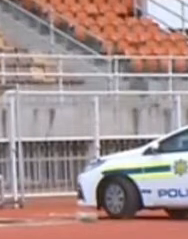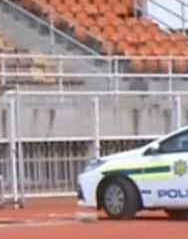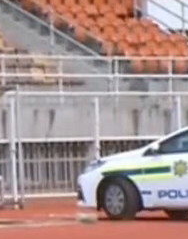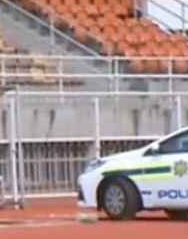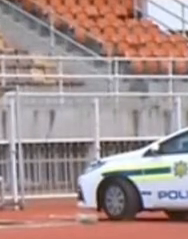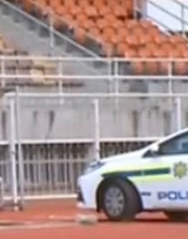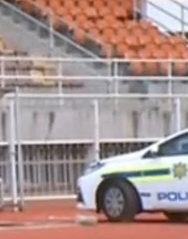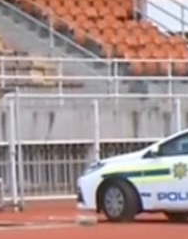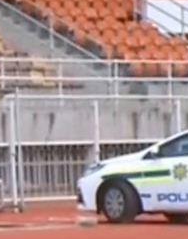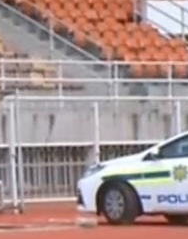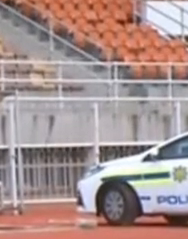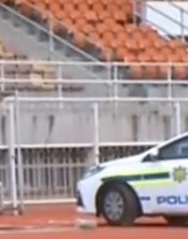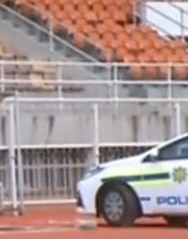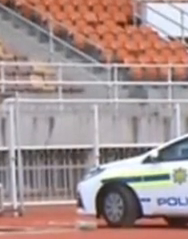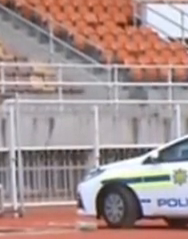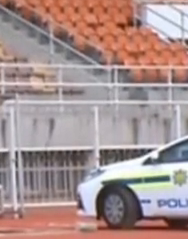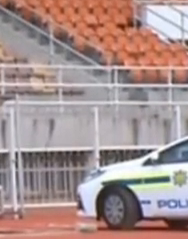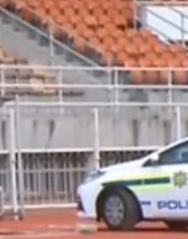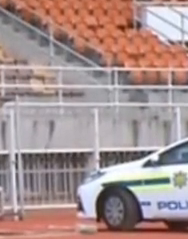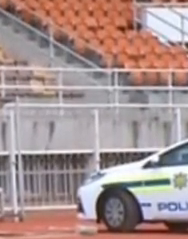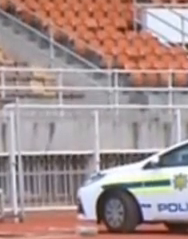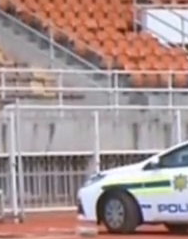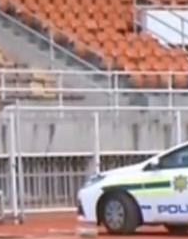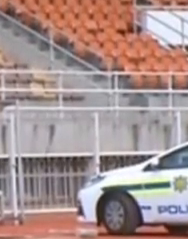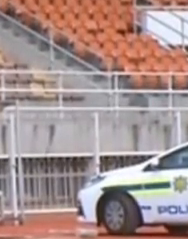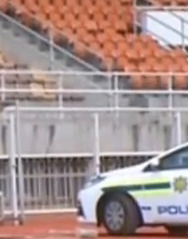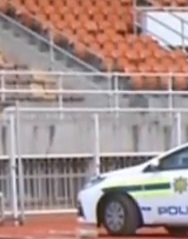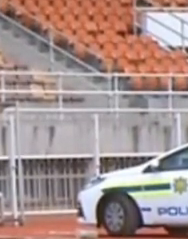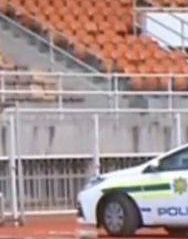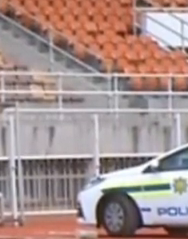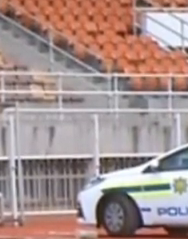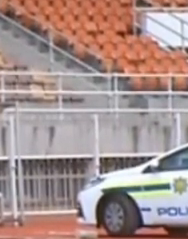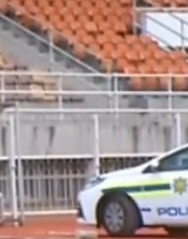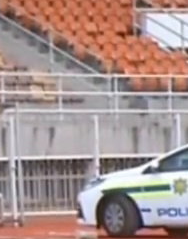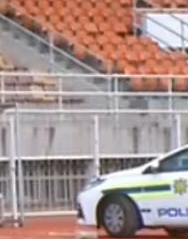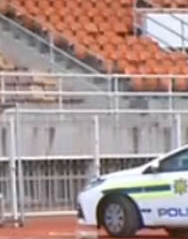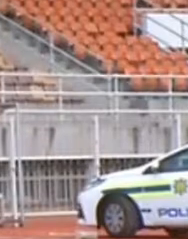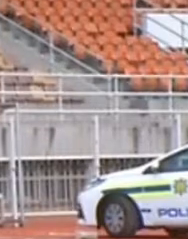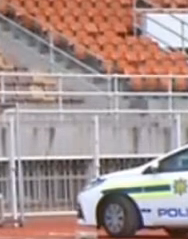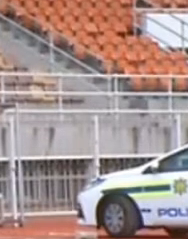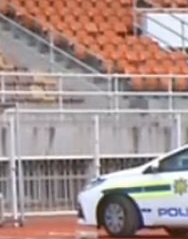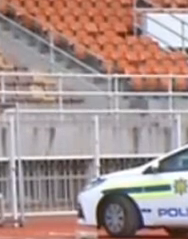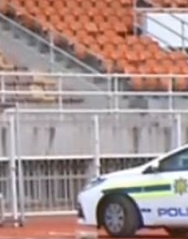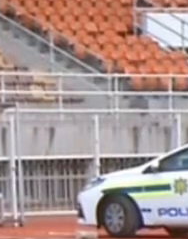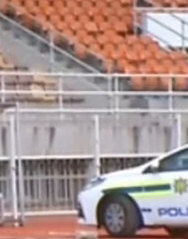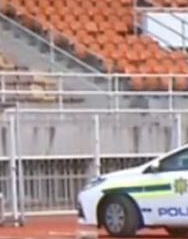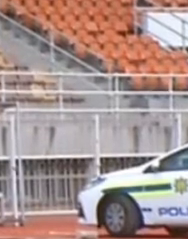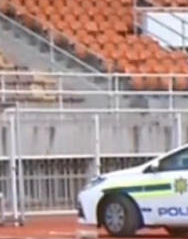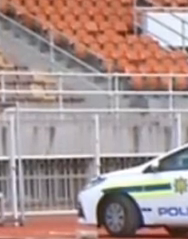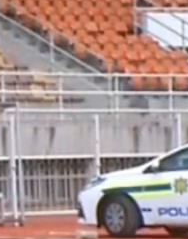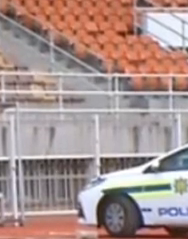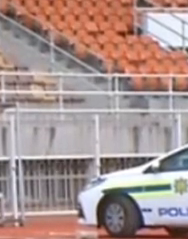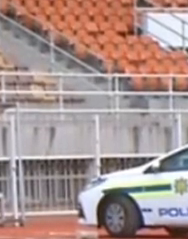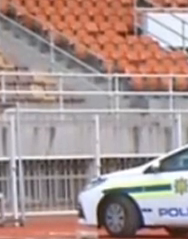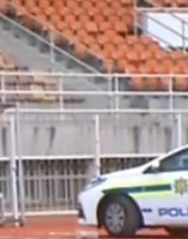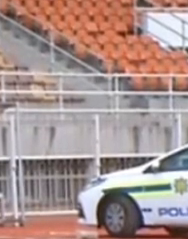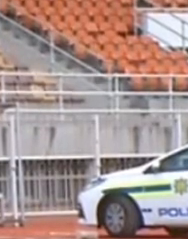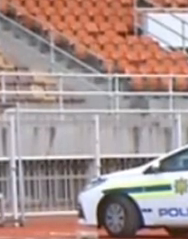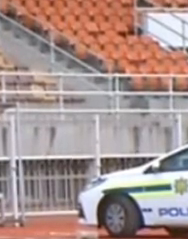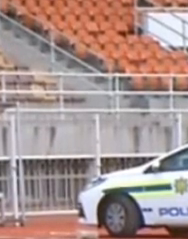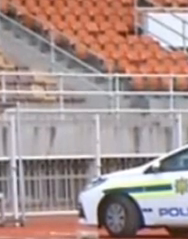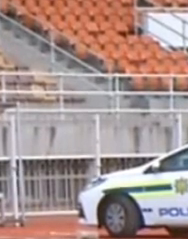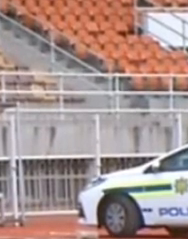of the Africanness, the cadres and the community in general, for having assured and affirmed the African National Congress as a principal leader